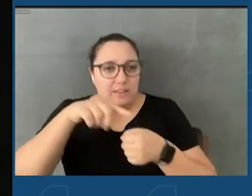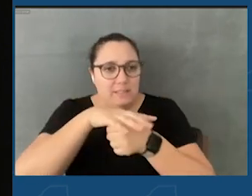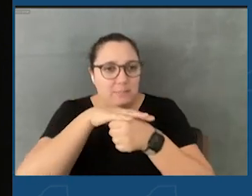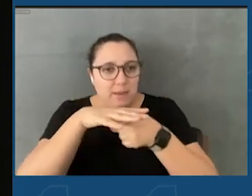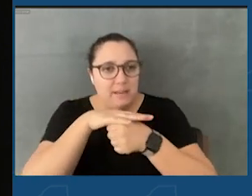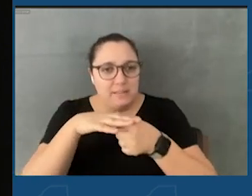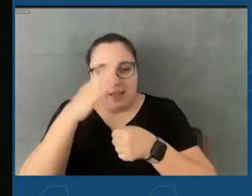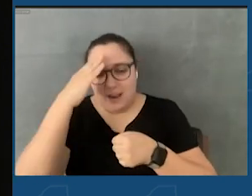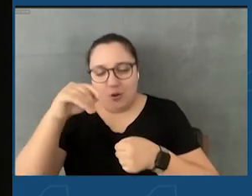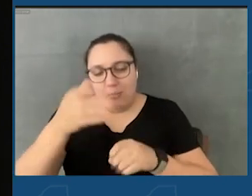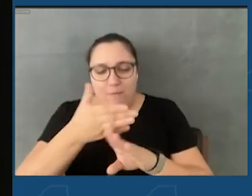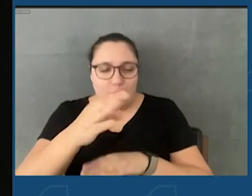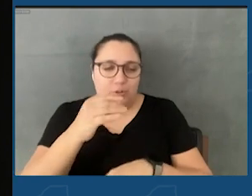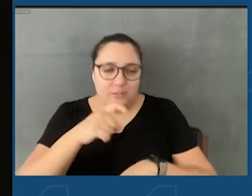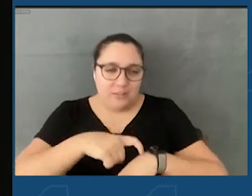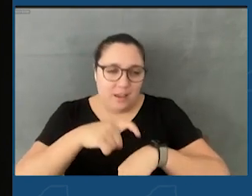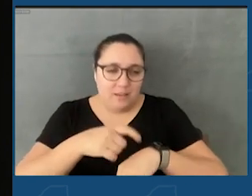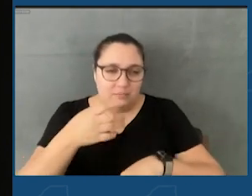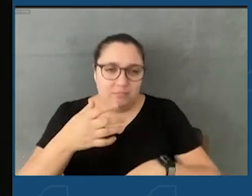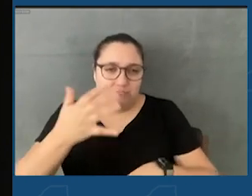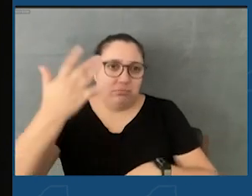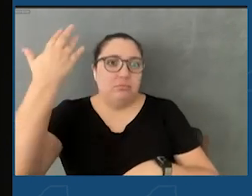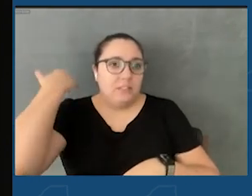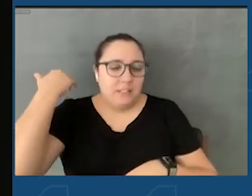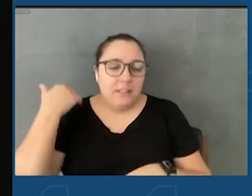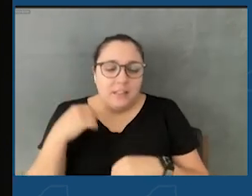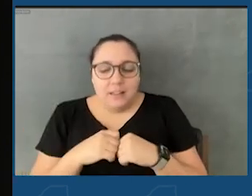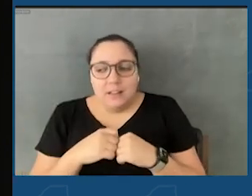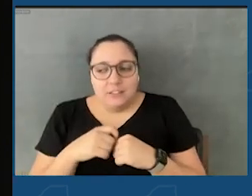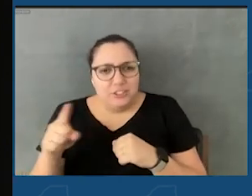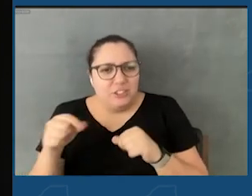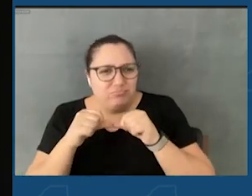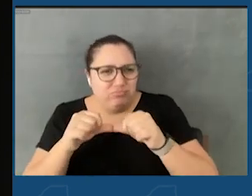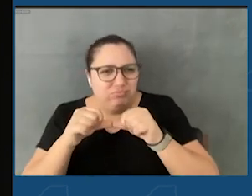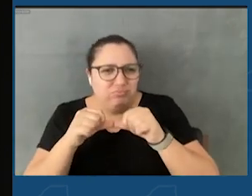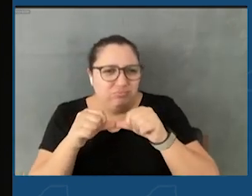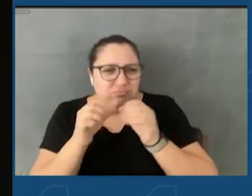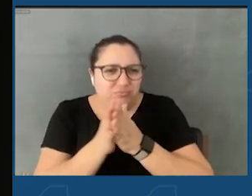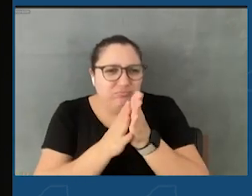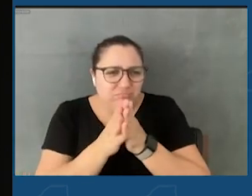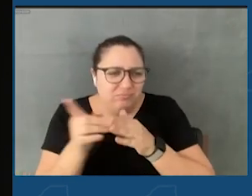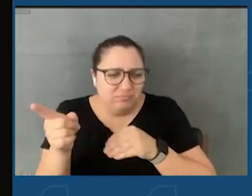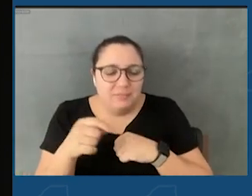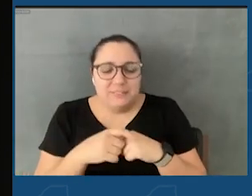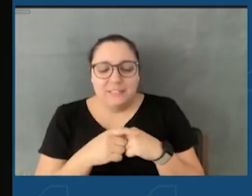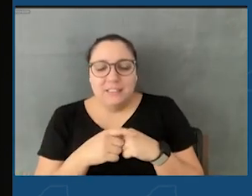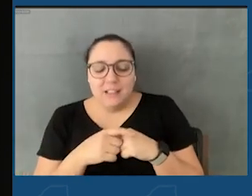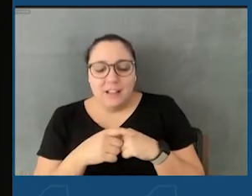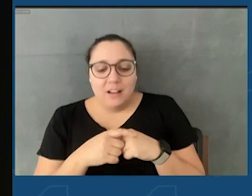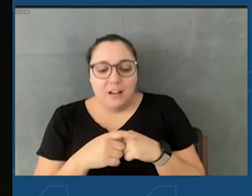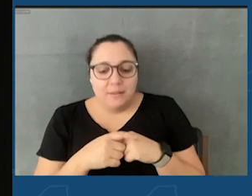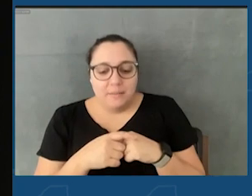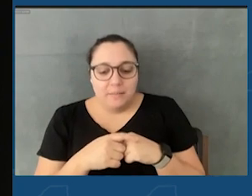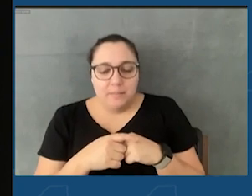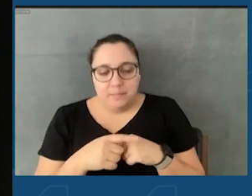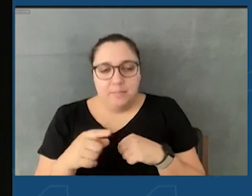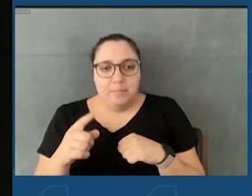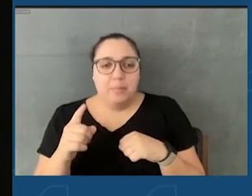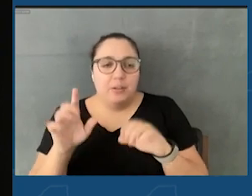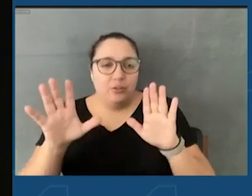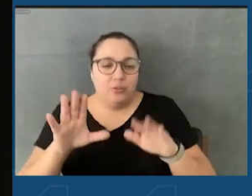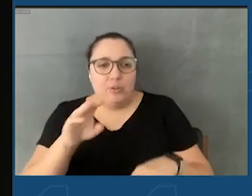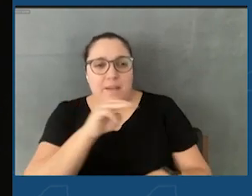before your time, but you can take credit for it. She's keeping it going. She was here for the ribbon cutting. She was the treasure, but ladies and gentlemen, our great mayor,